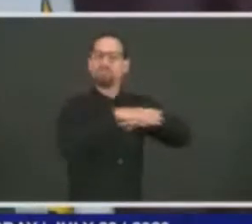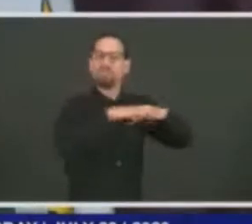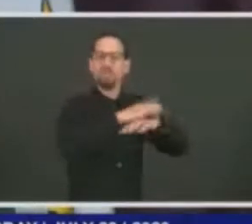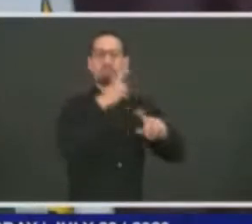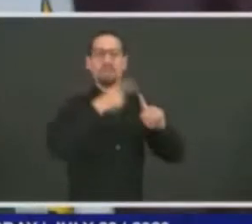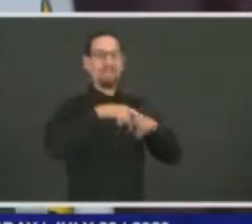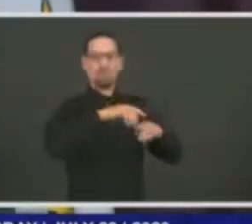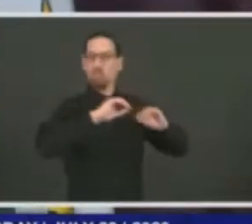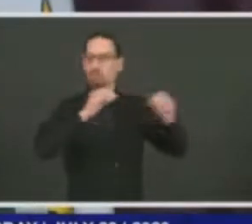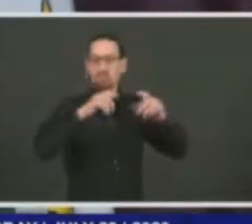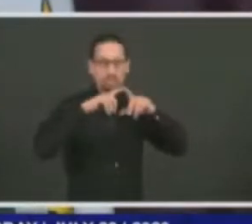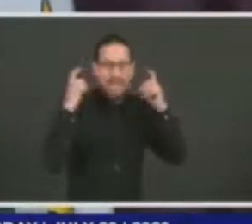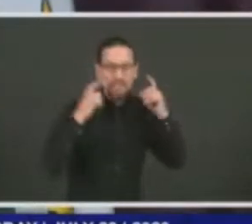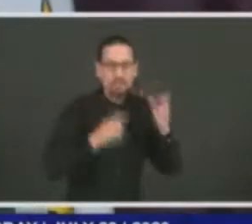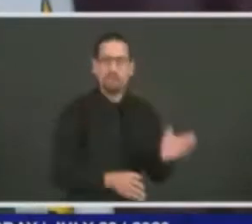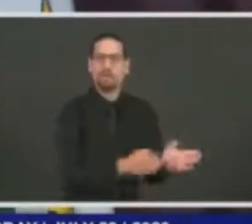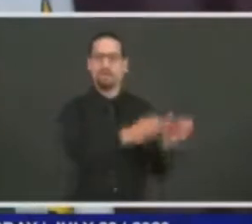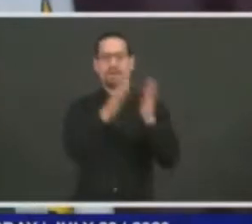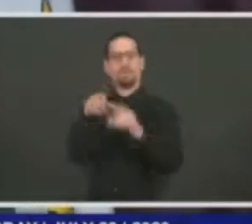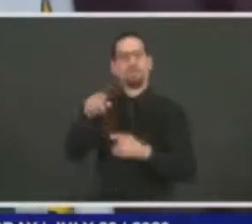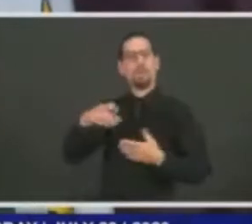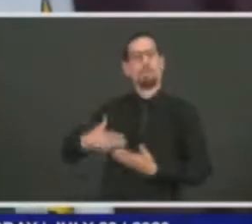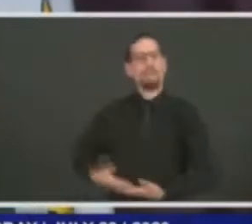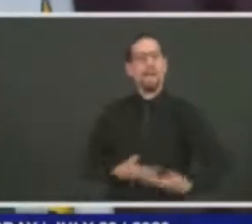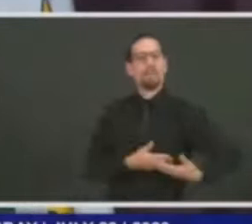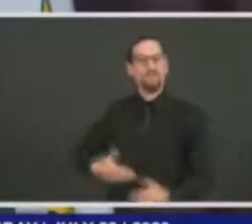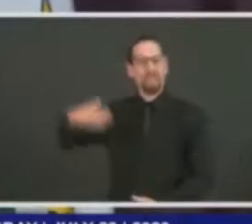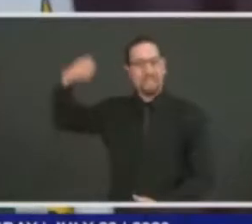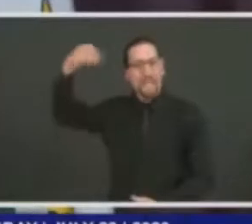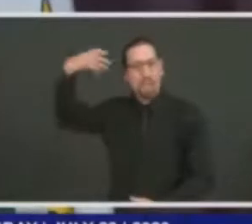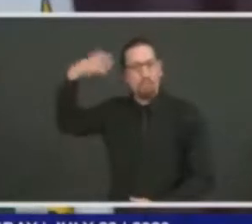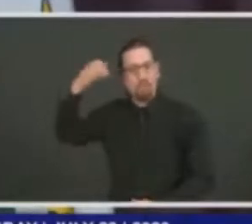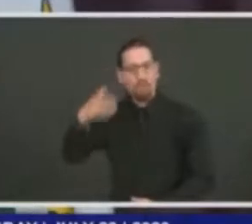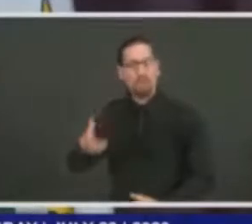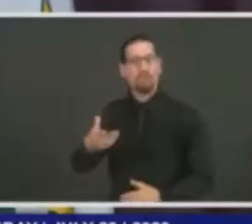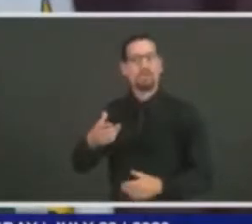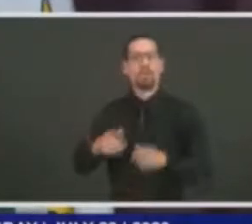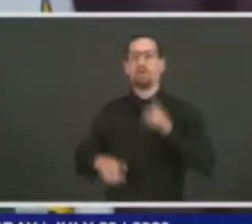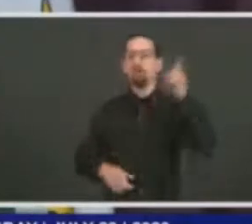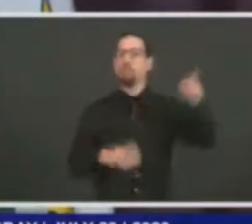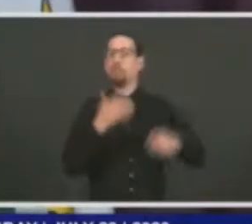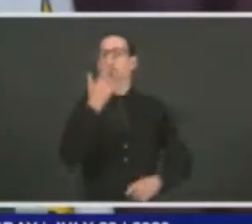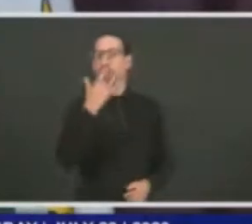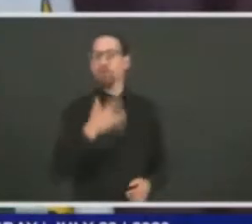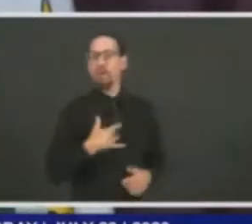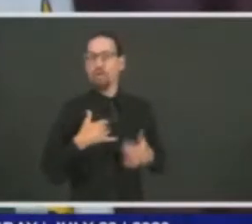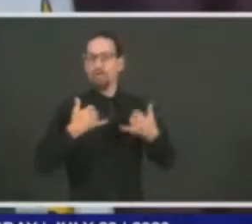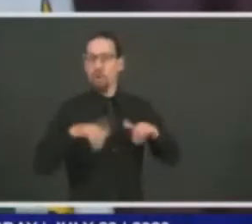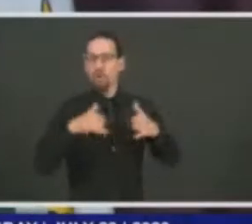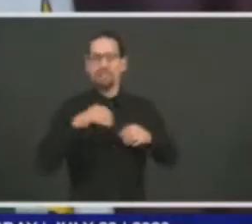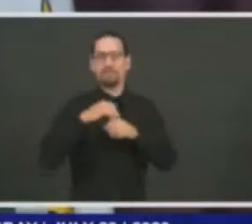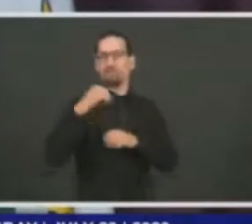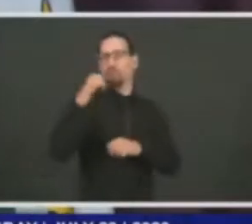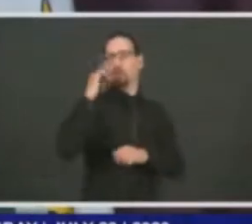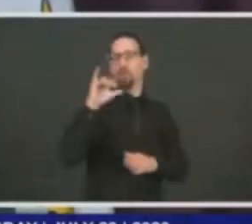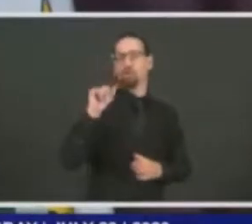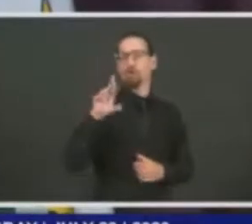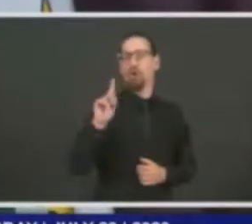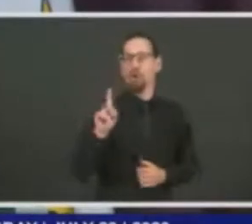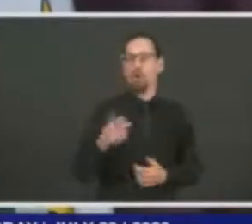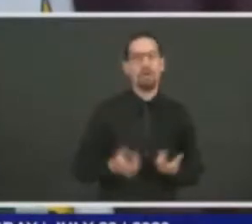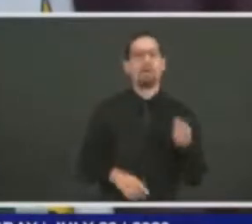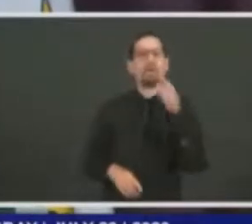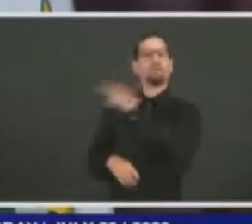shower, to a large birthday party in a backyard, to a large birthday party at a restaurant,